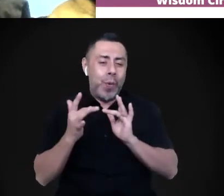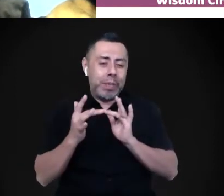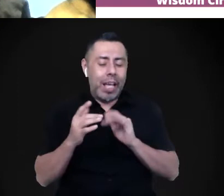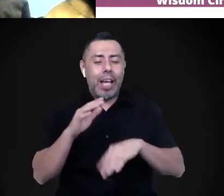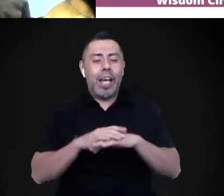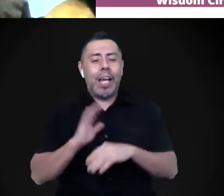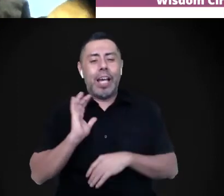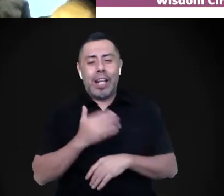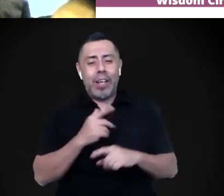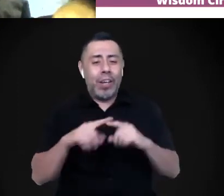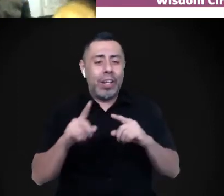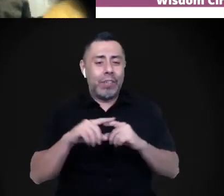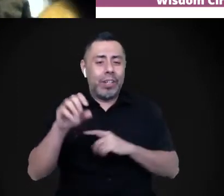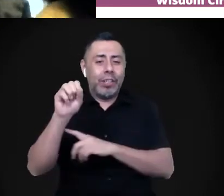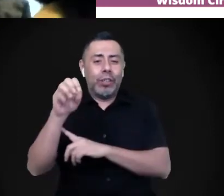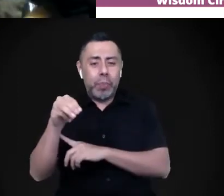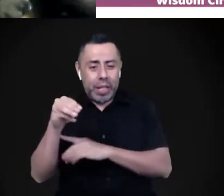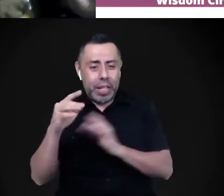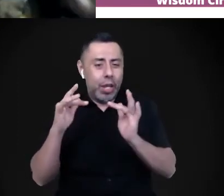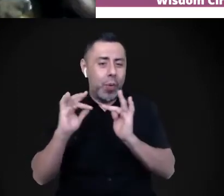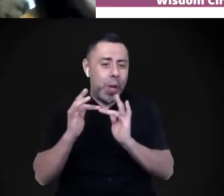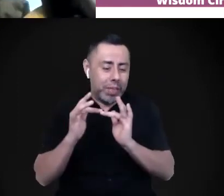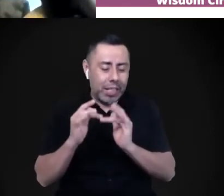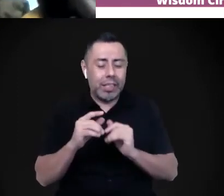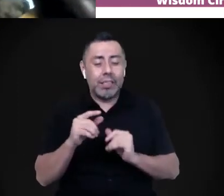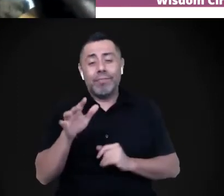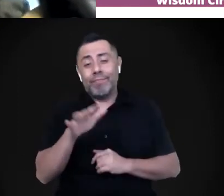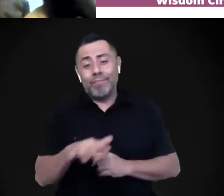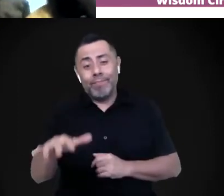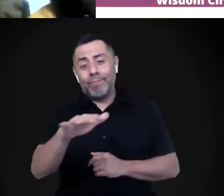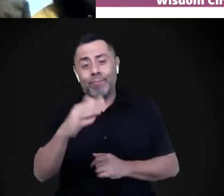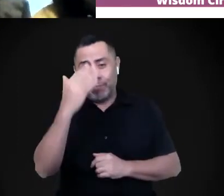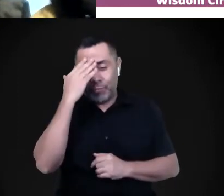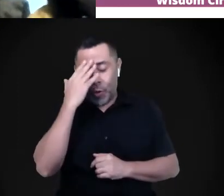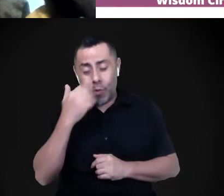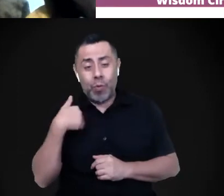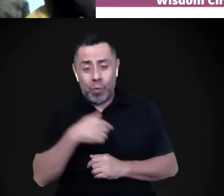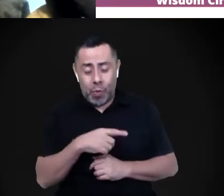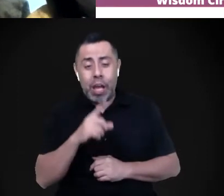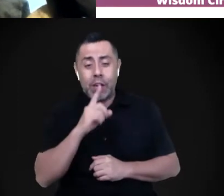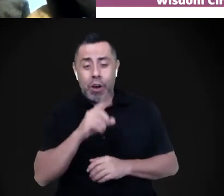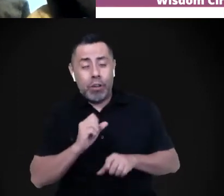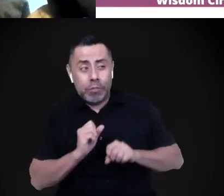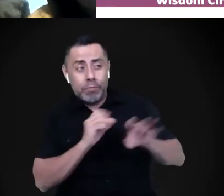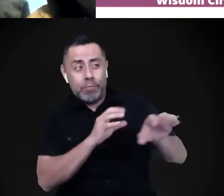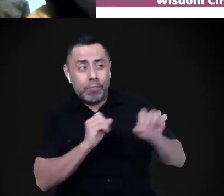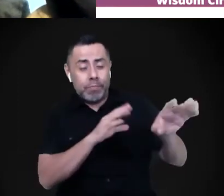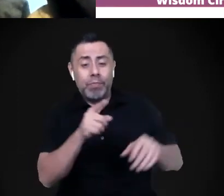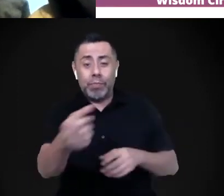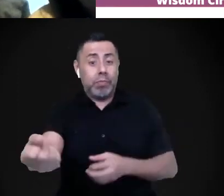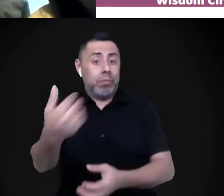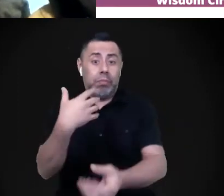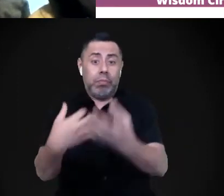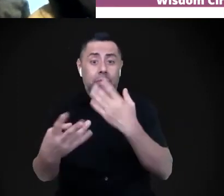sites. Everybody out there, you know that Black Mesa is receiving these gifts you're sending to us in the mail.